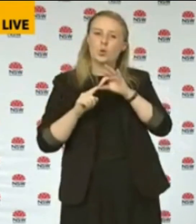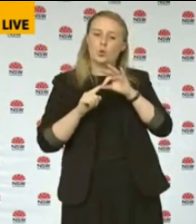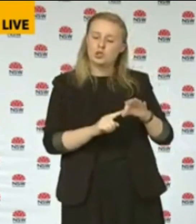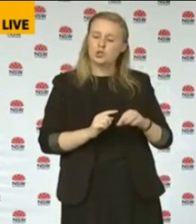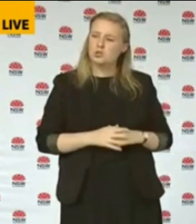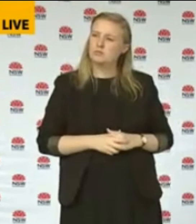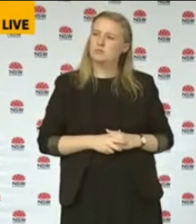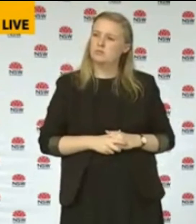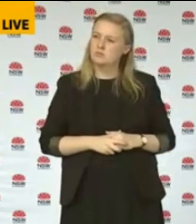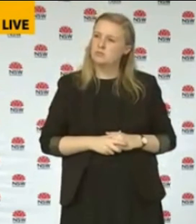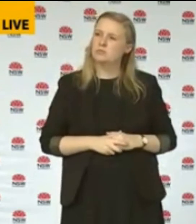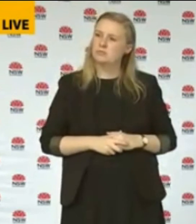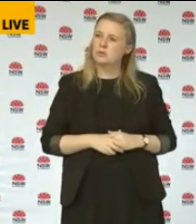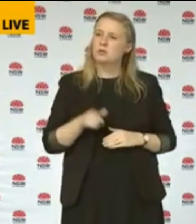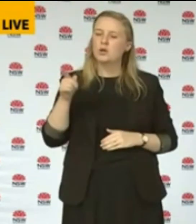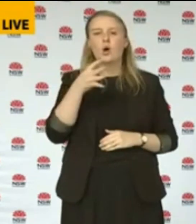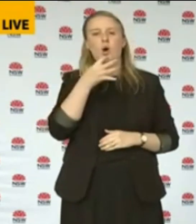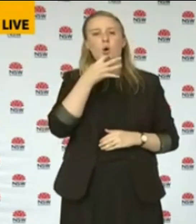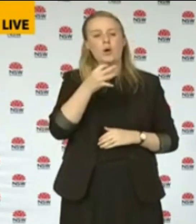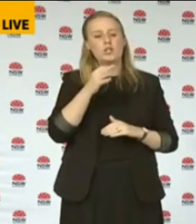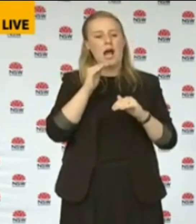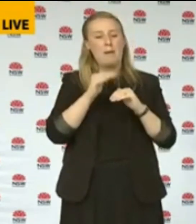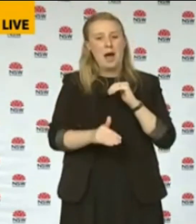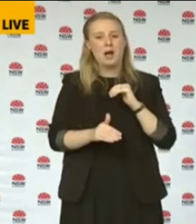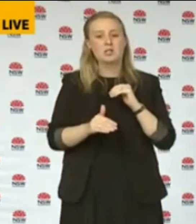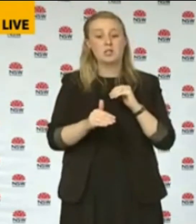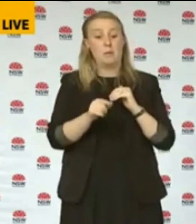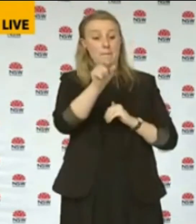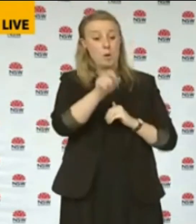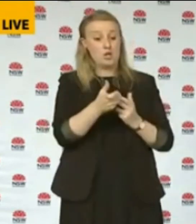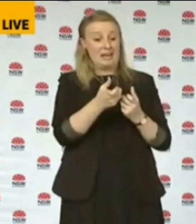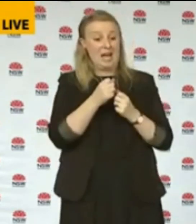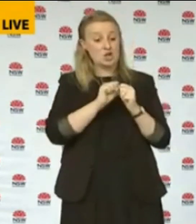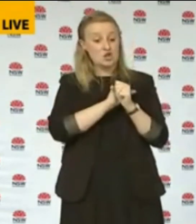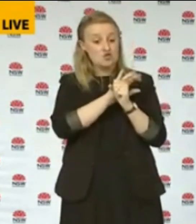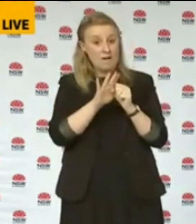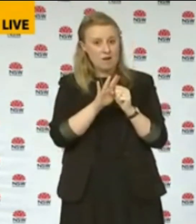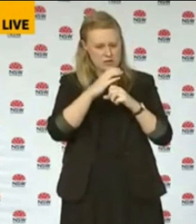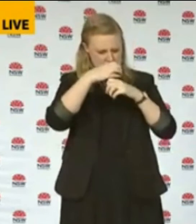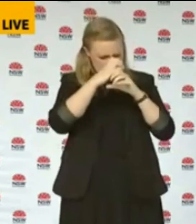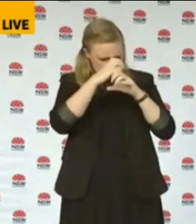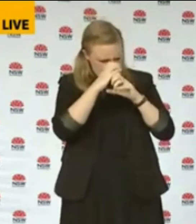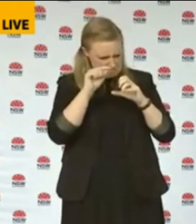Does New South Wales do genomic testing on all returning travellers who test positive, particularly those from the